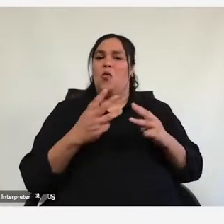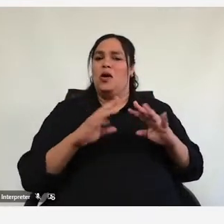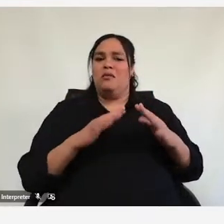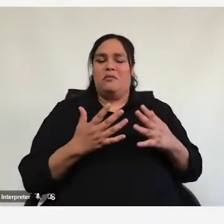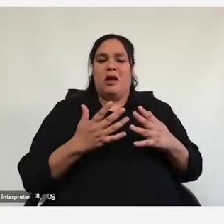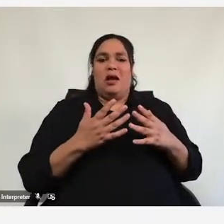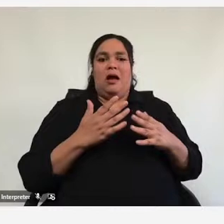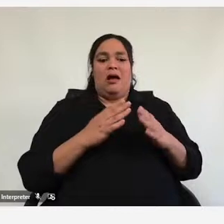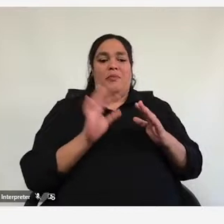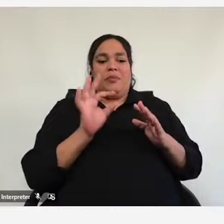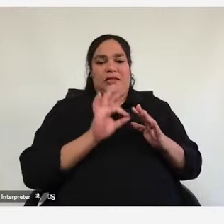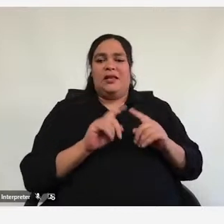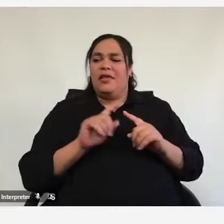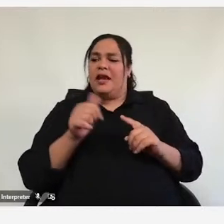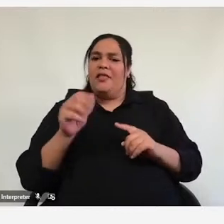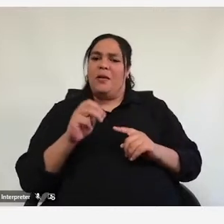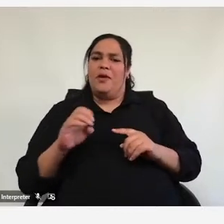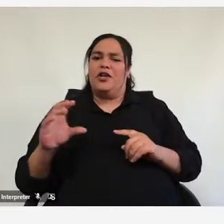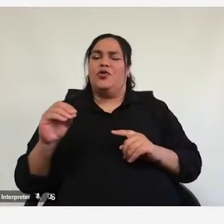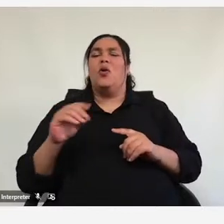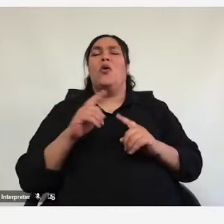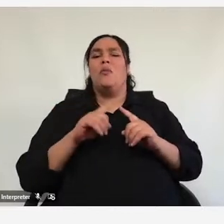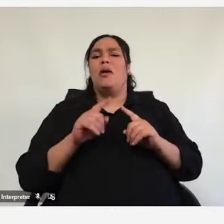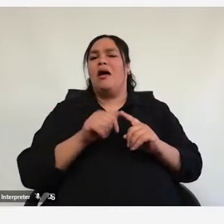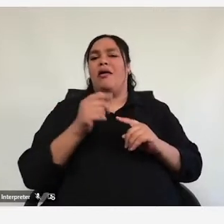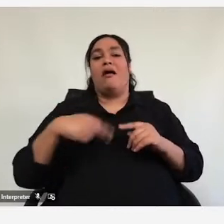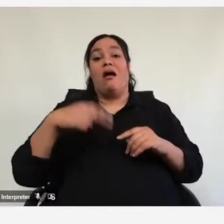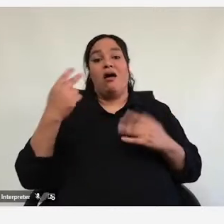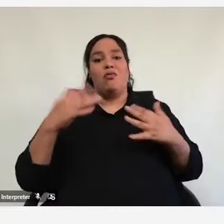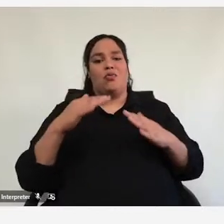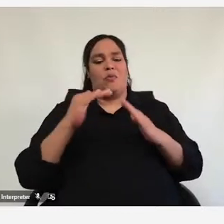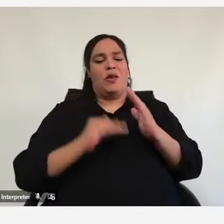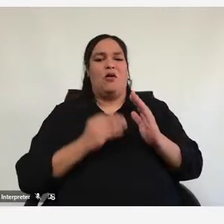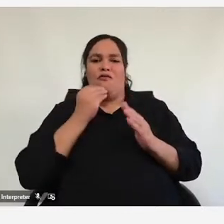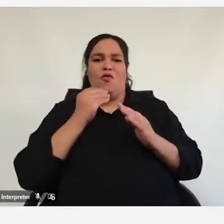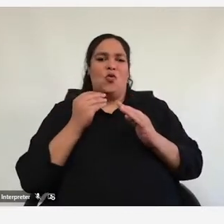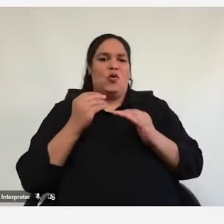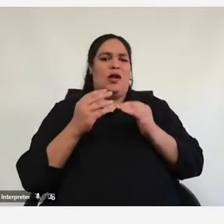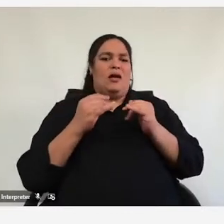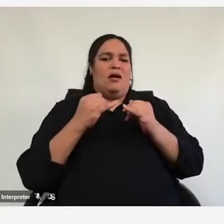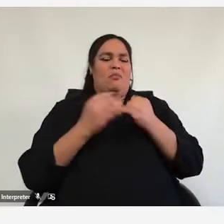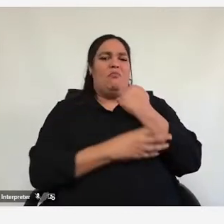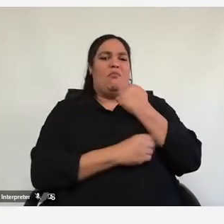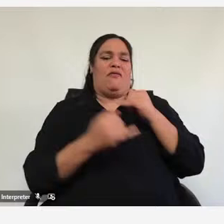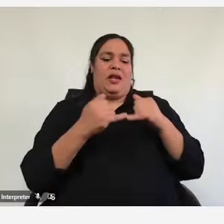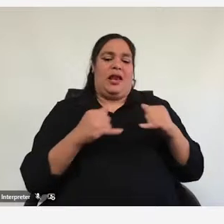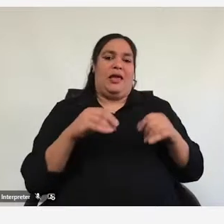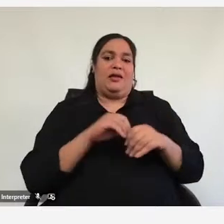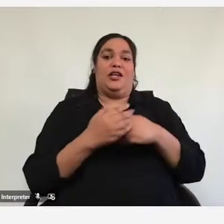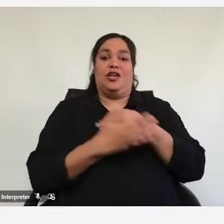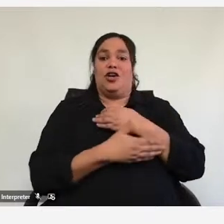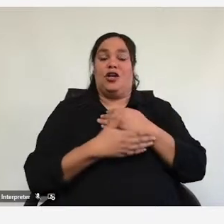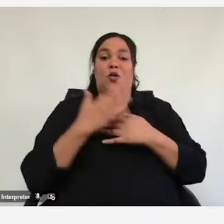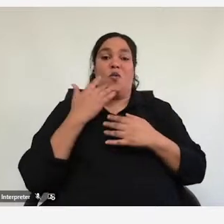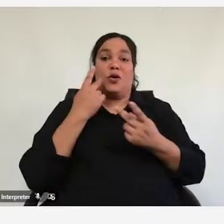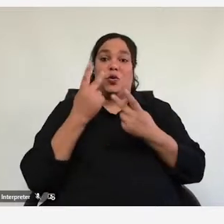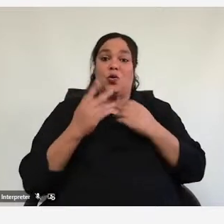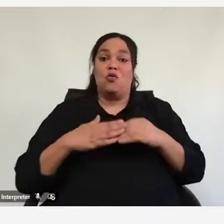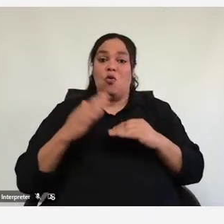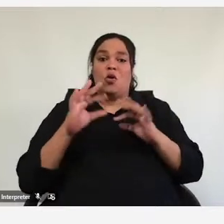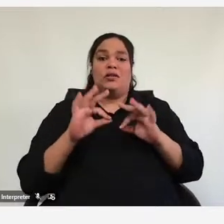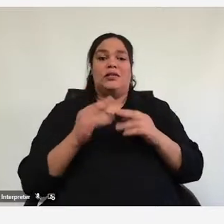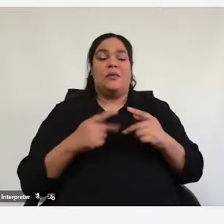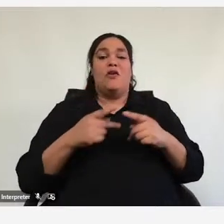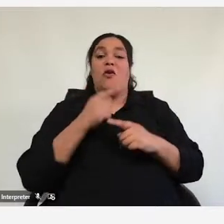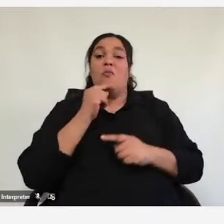metros, it has the second highest proportion of people living below the food poverty line in the country. When we look further, in places like the